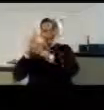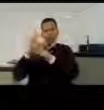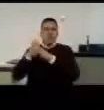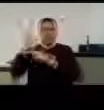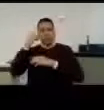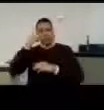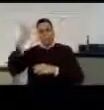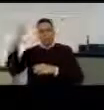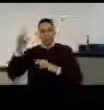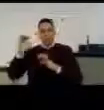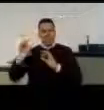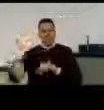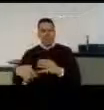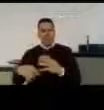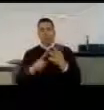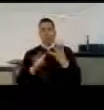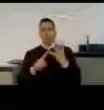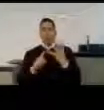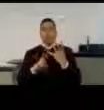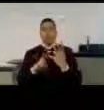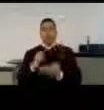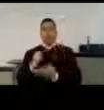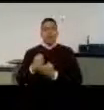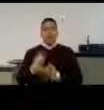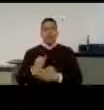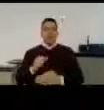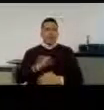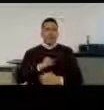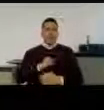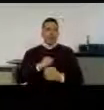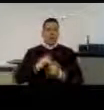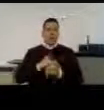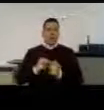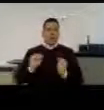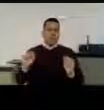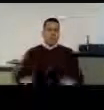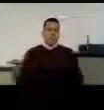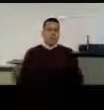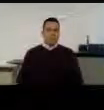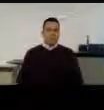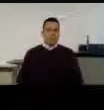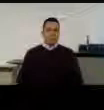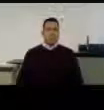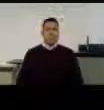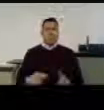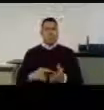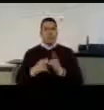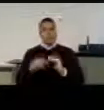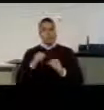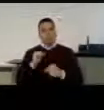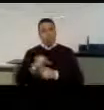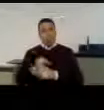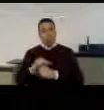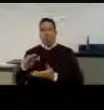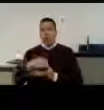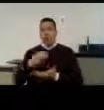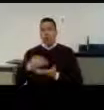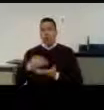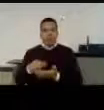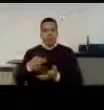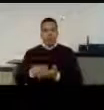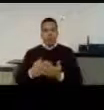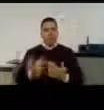dreams and live our lives. And economic self-sufficiency. That means we should be able to work and earn